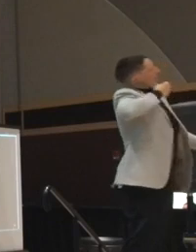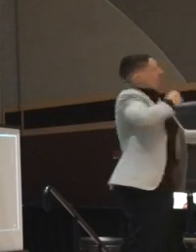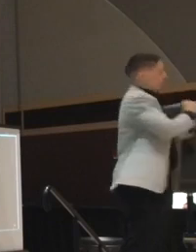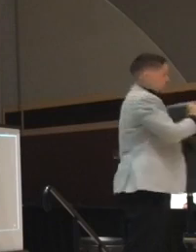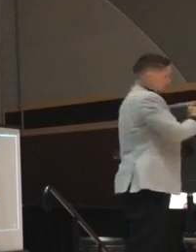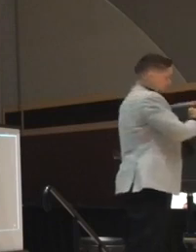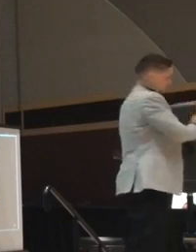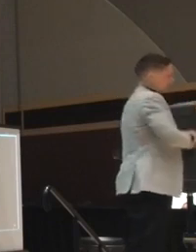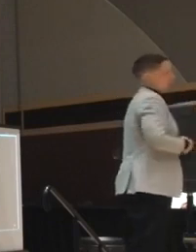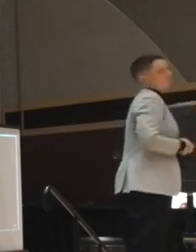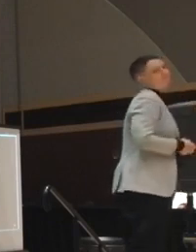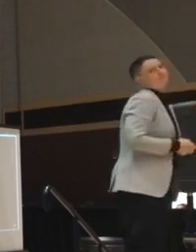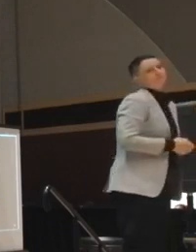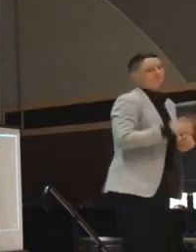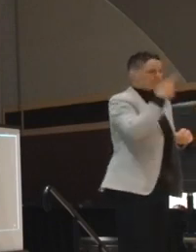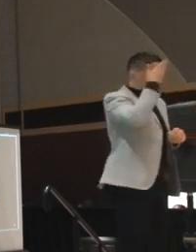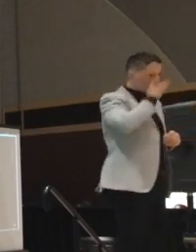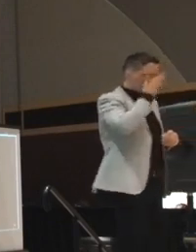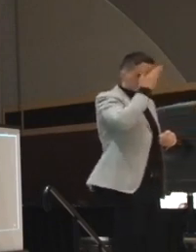Okay, right here in the front.